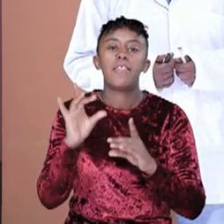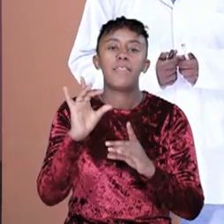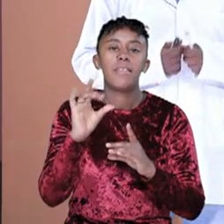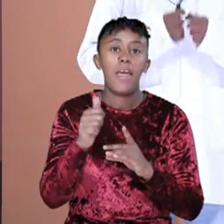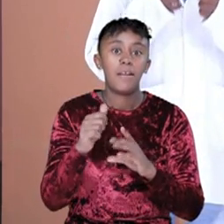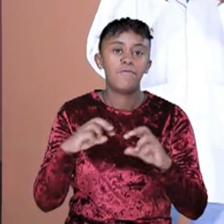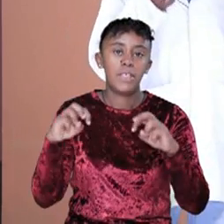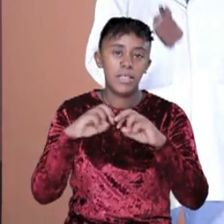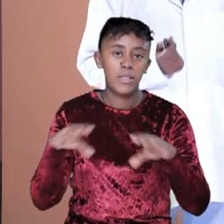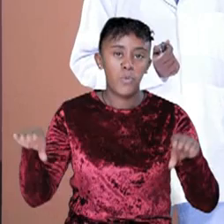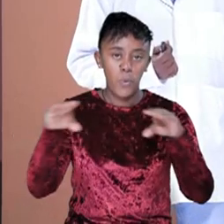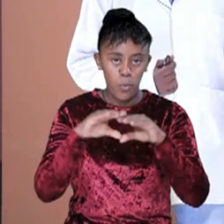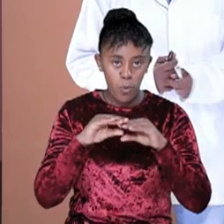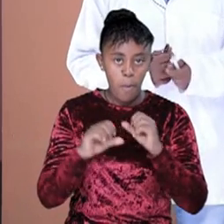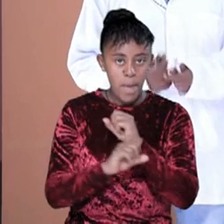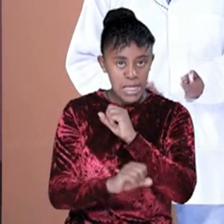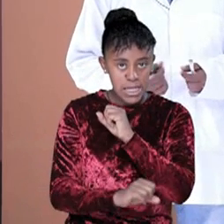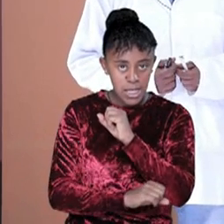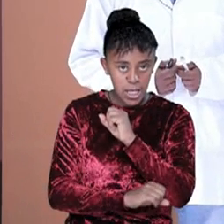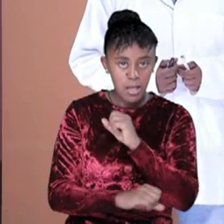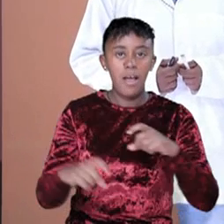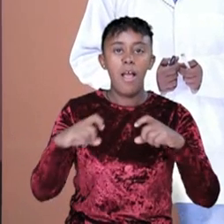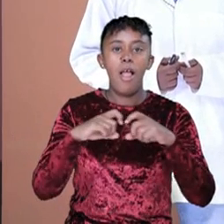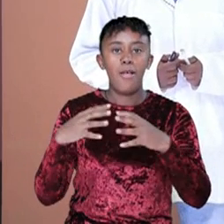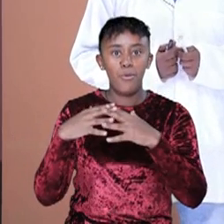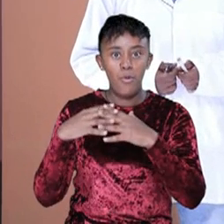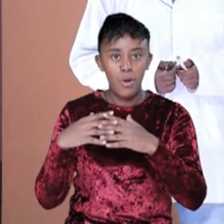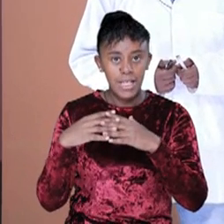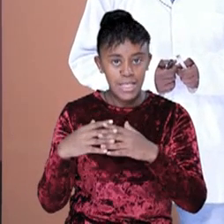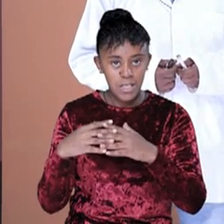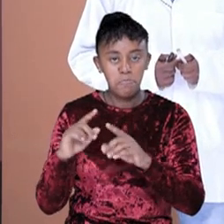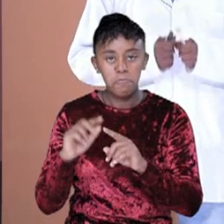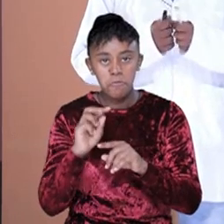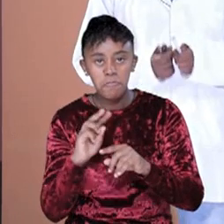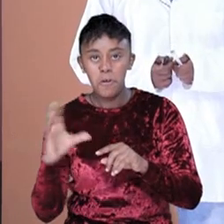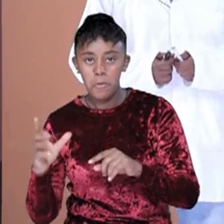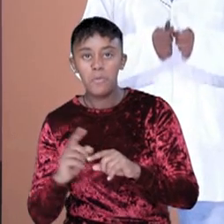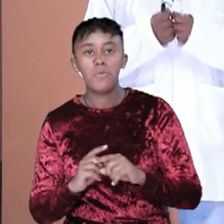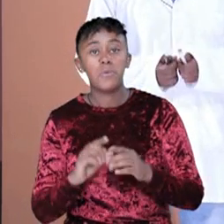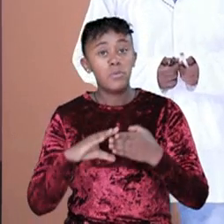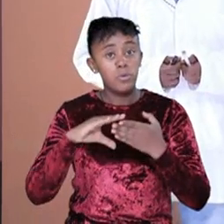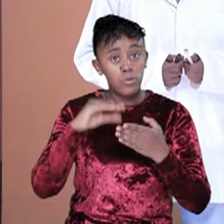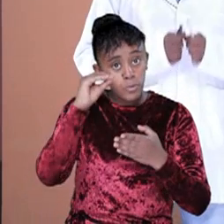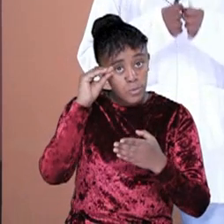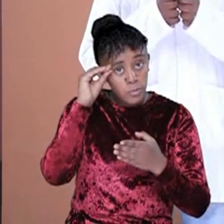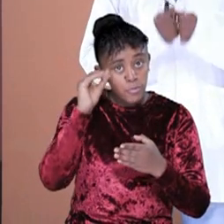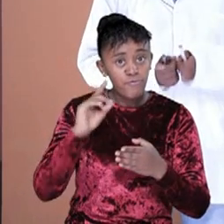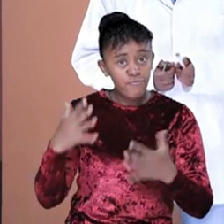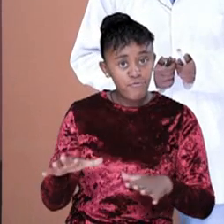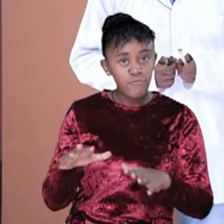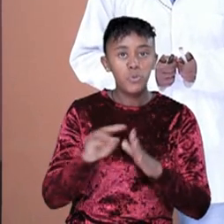physics, introduction to basic electronics. Students, we learn unit 4